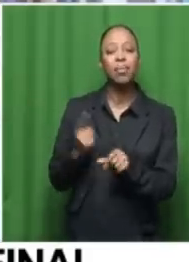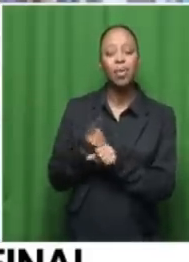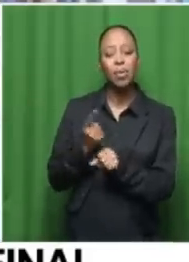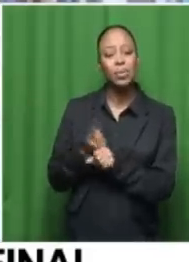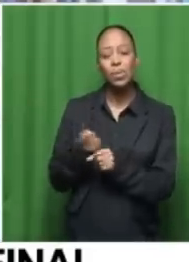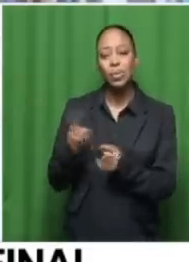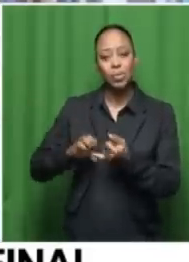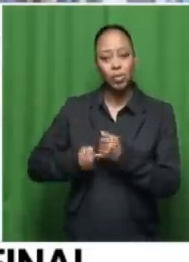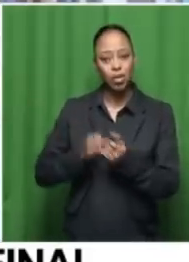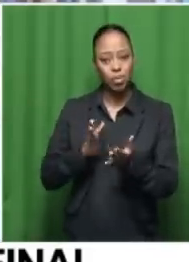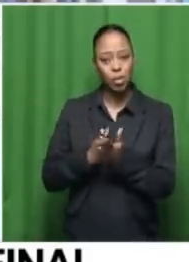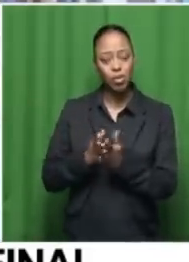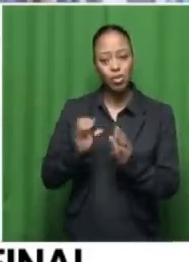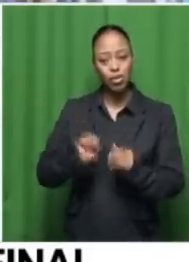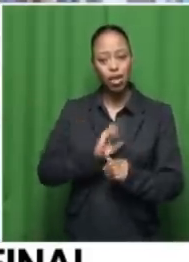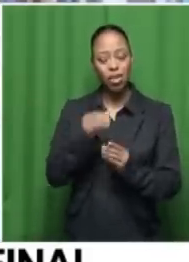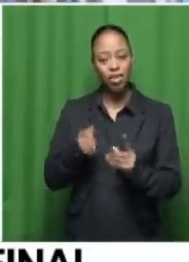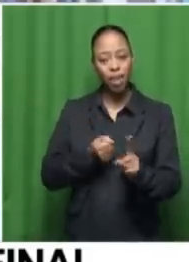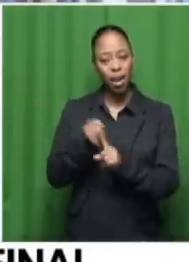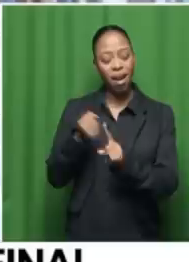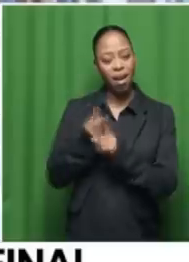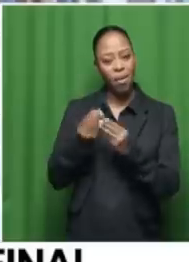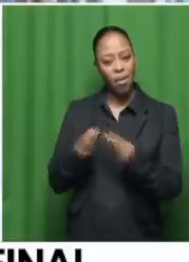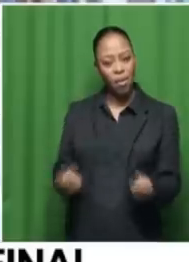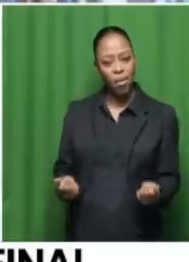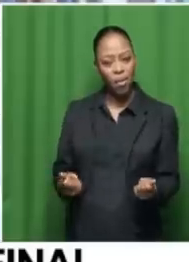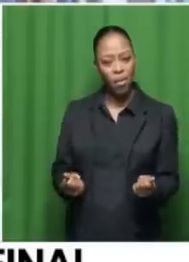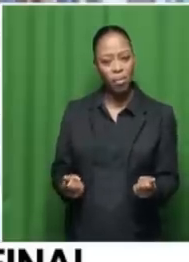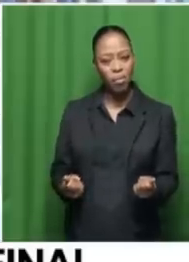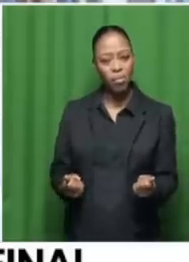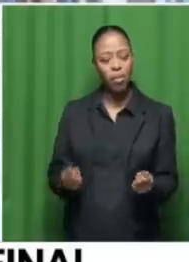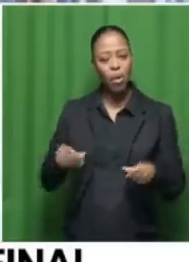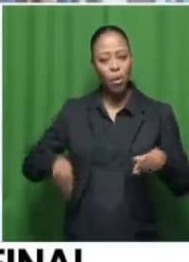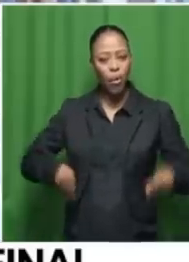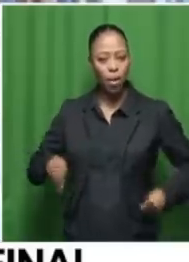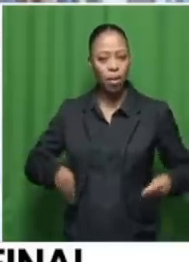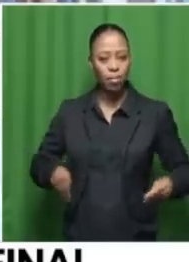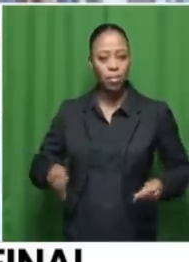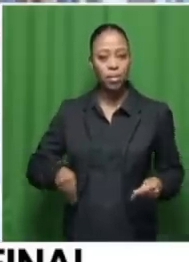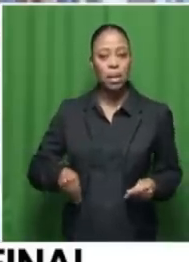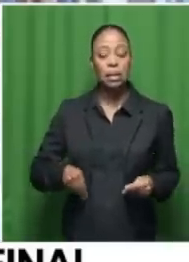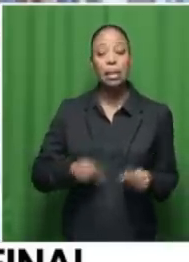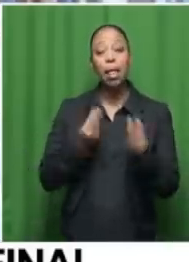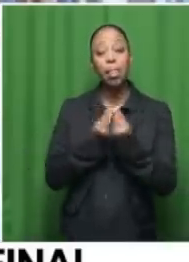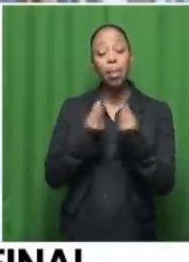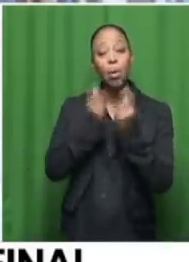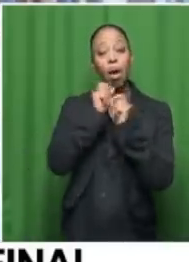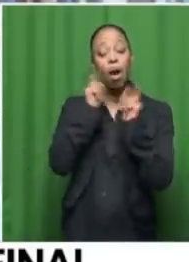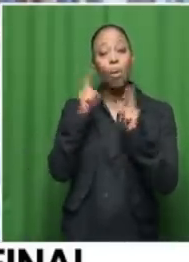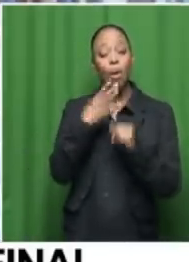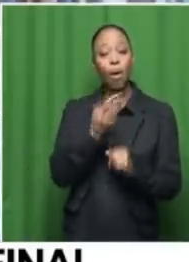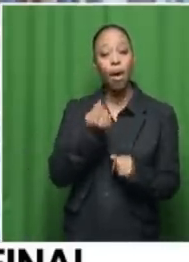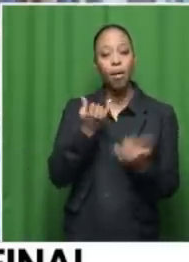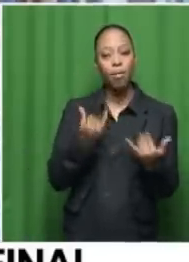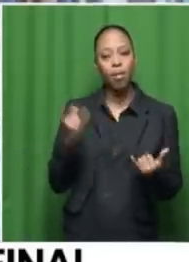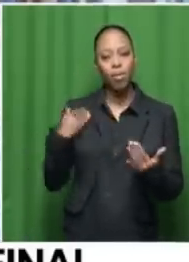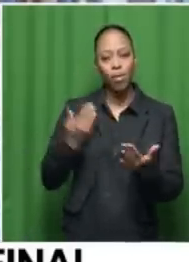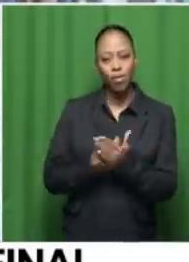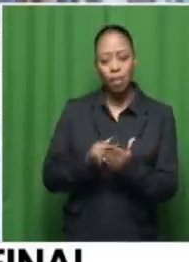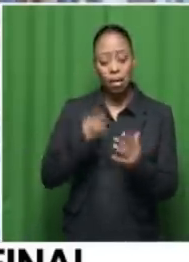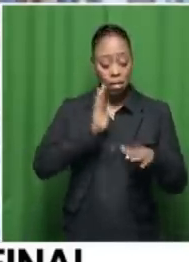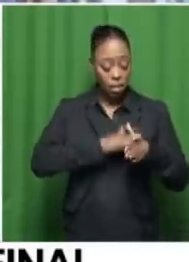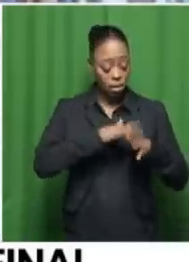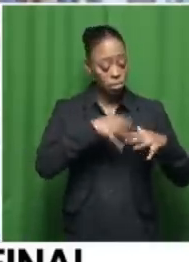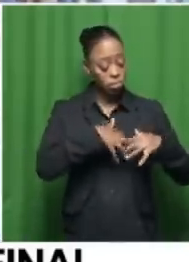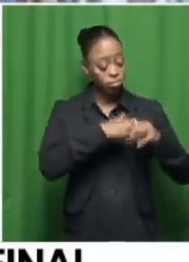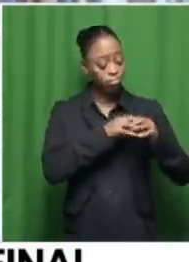the fight against corruption in South Africa? Well, what we know is one of the reasons for creating the